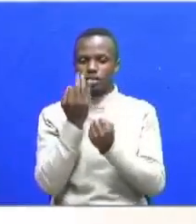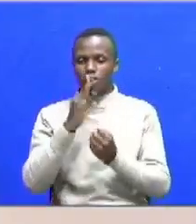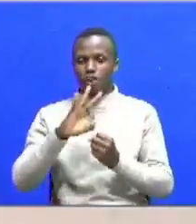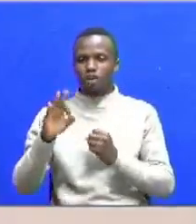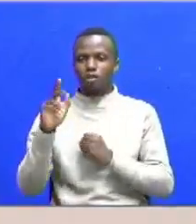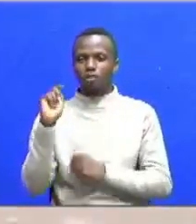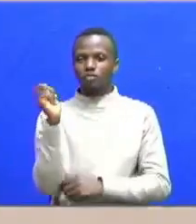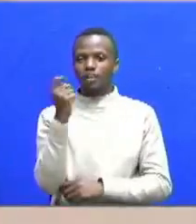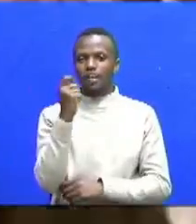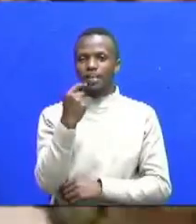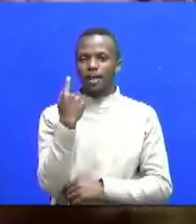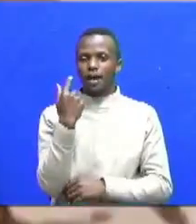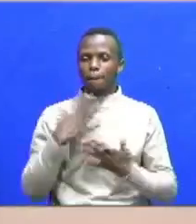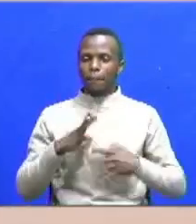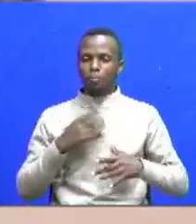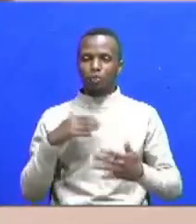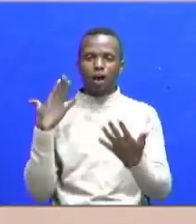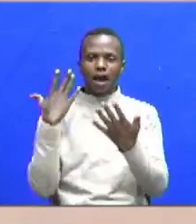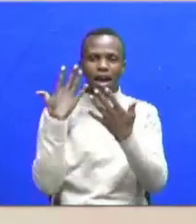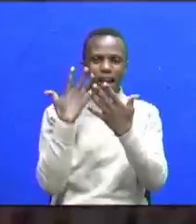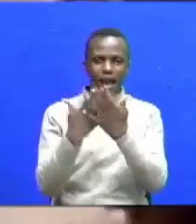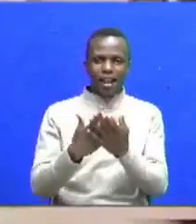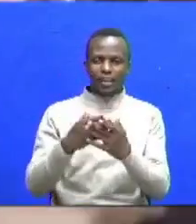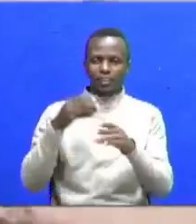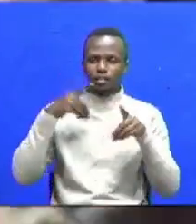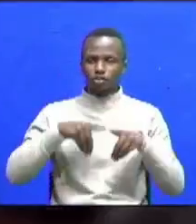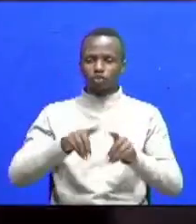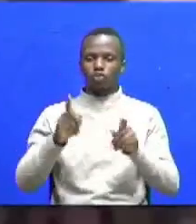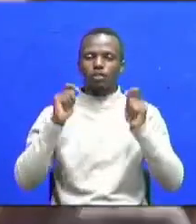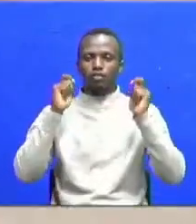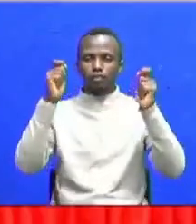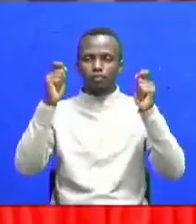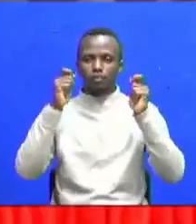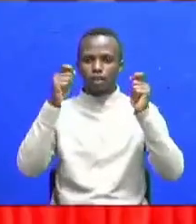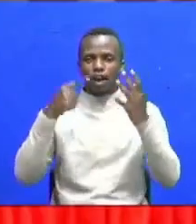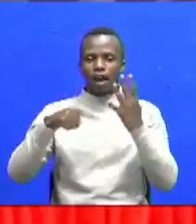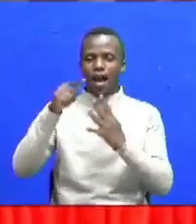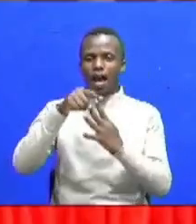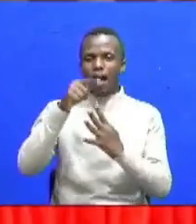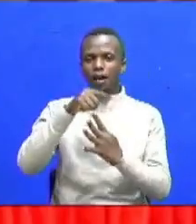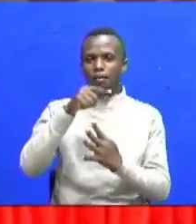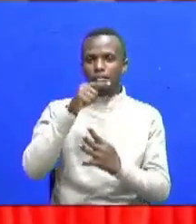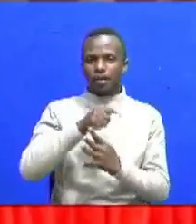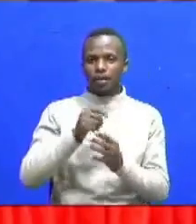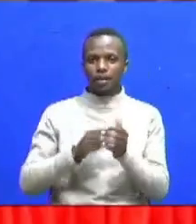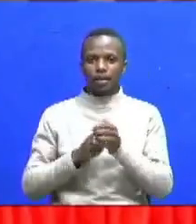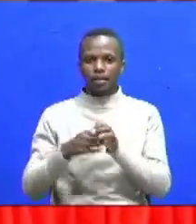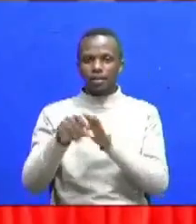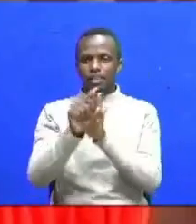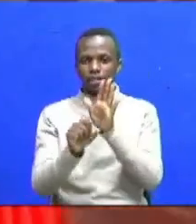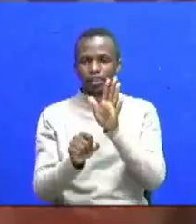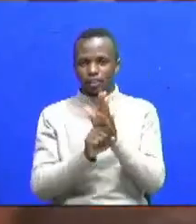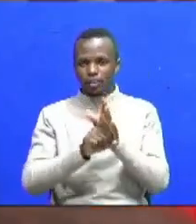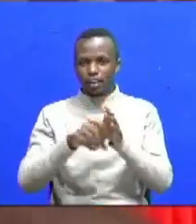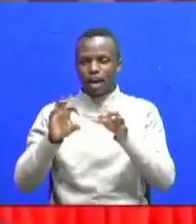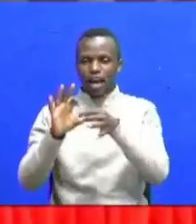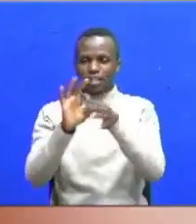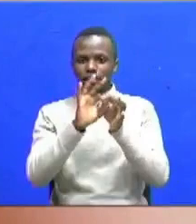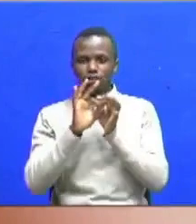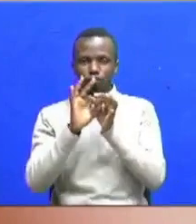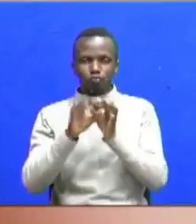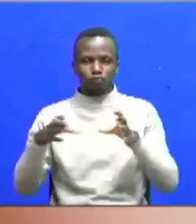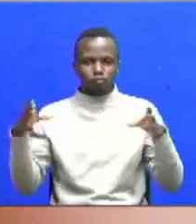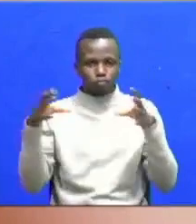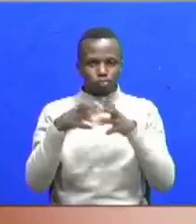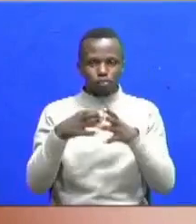have been arrested this week during the anti-government protests, among them being the top leadership of the Azimio la Umoja party, including